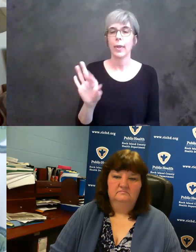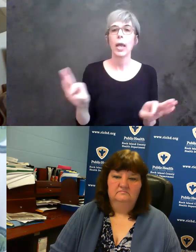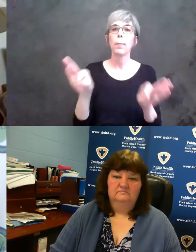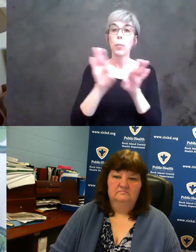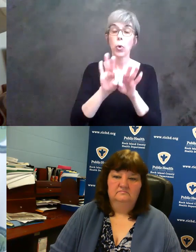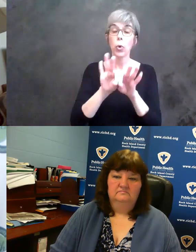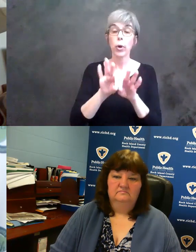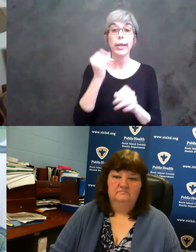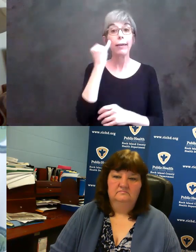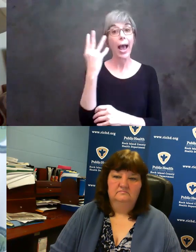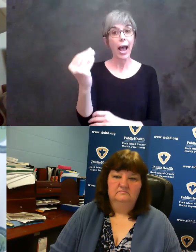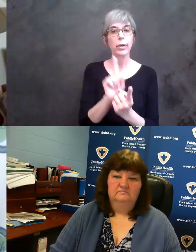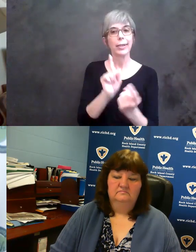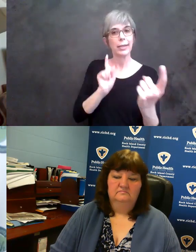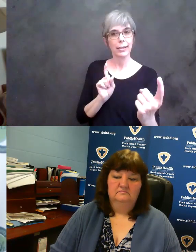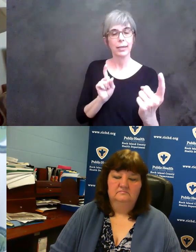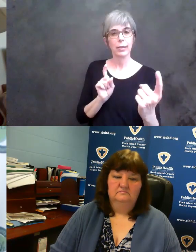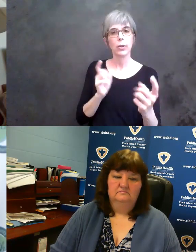they be infectious.